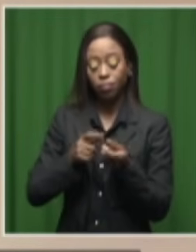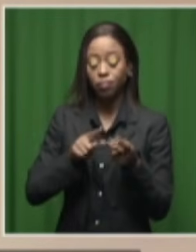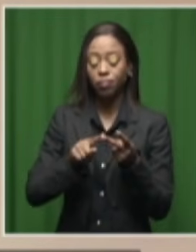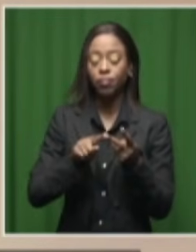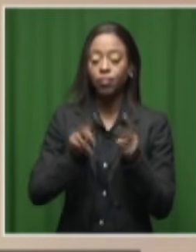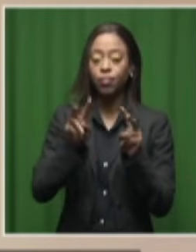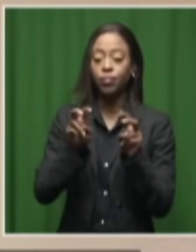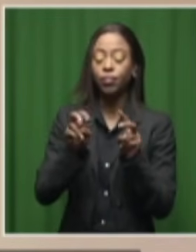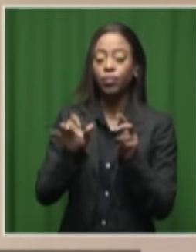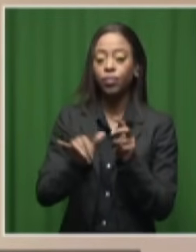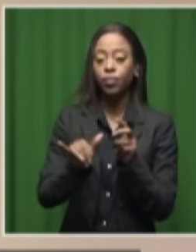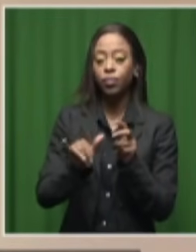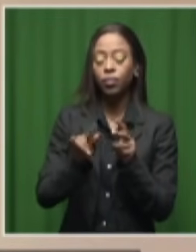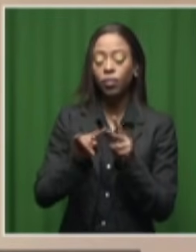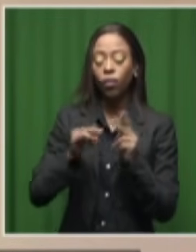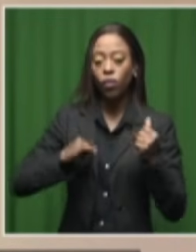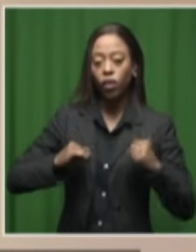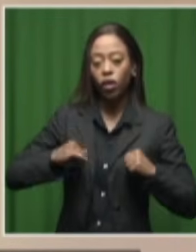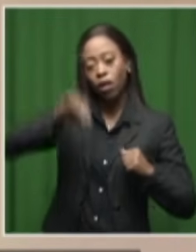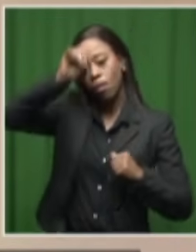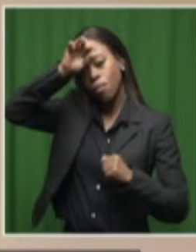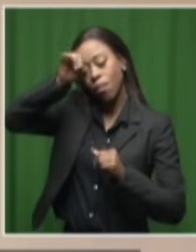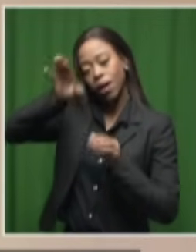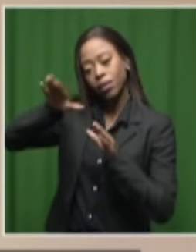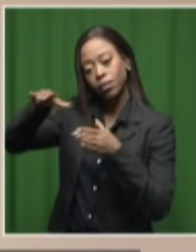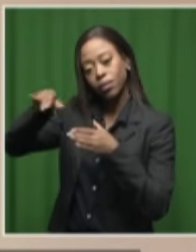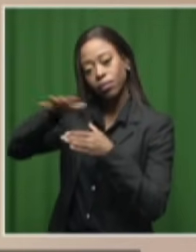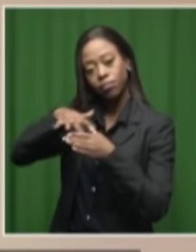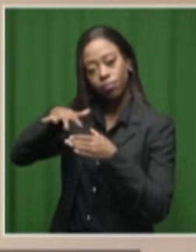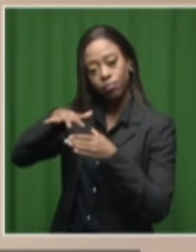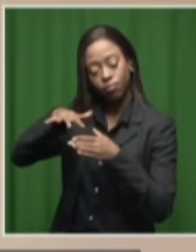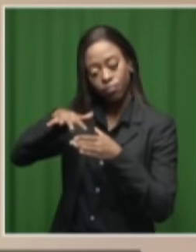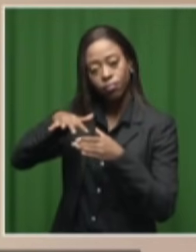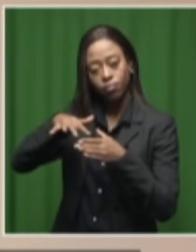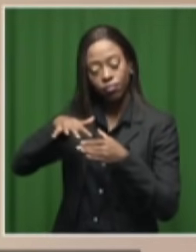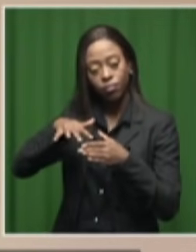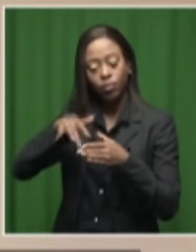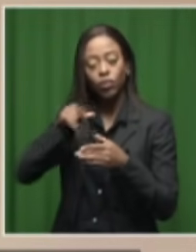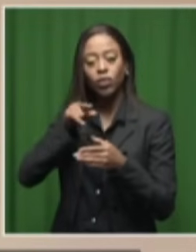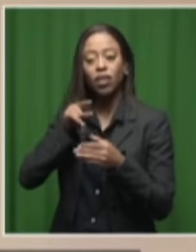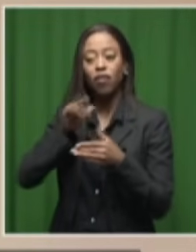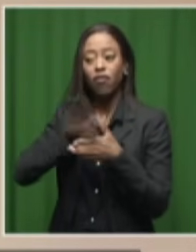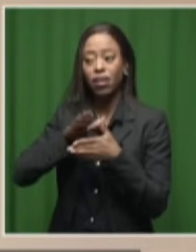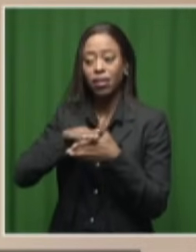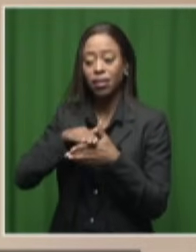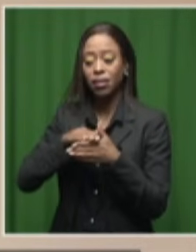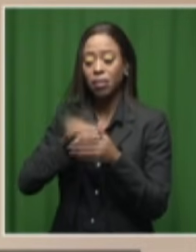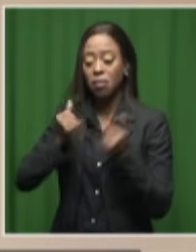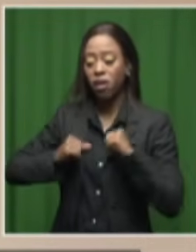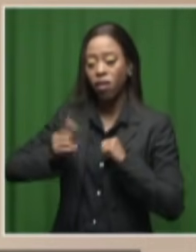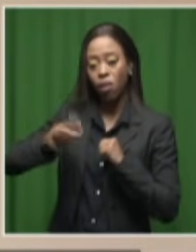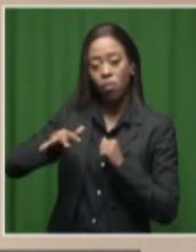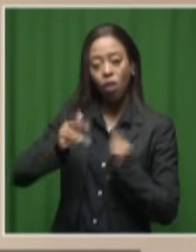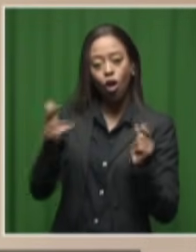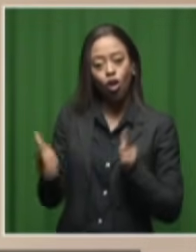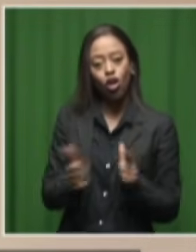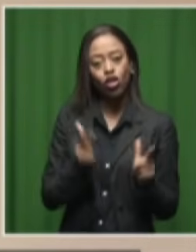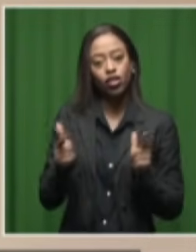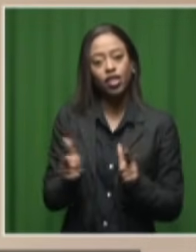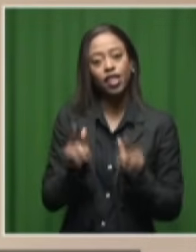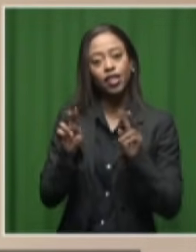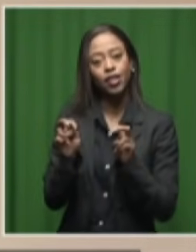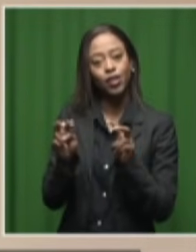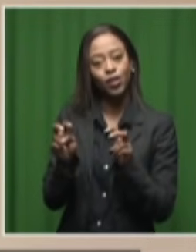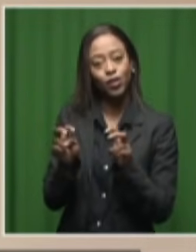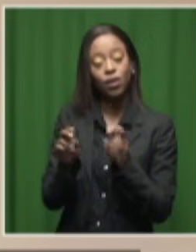second component has been the performance of the mining industry, largely because of the logistic aspect, which, let me